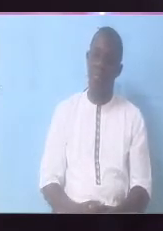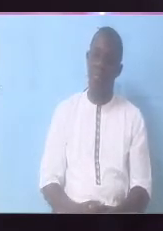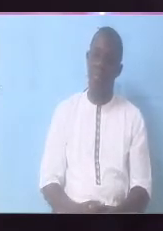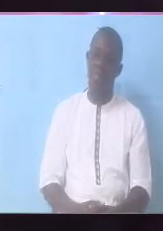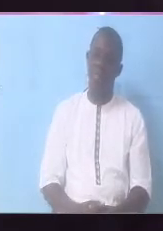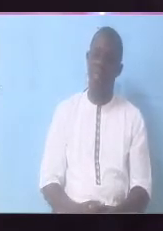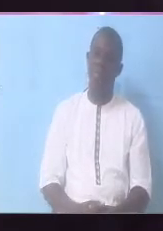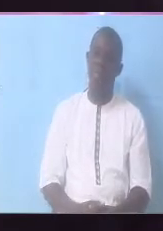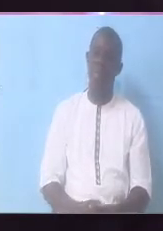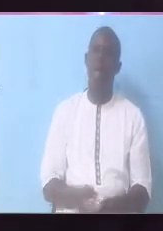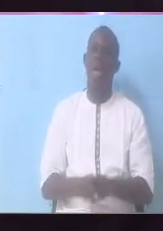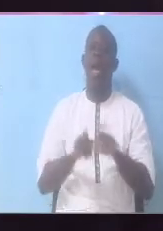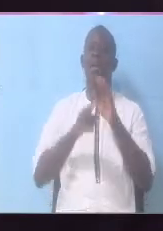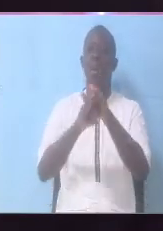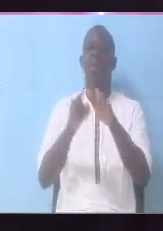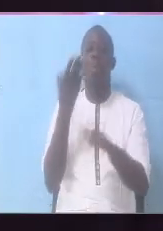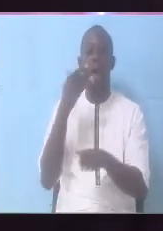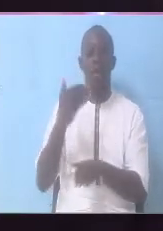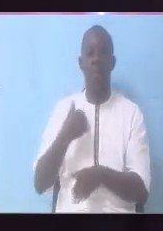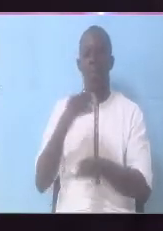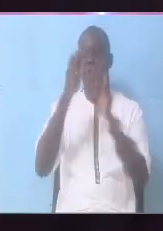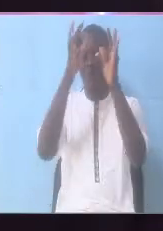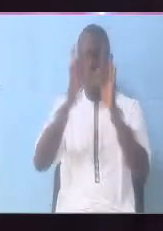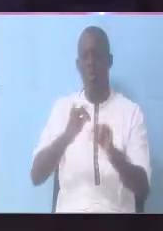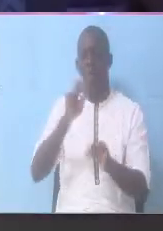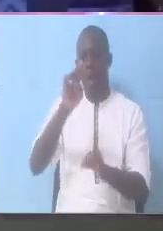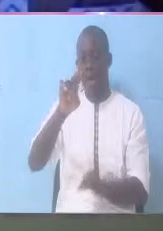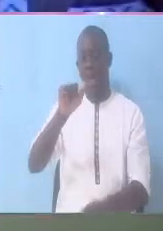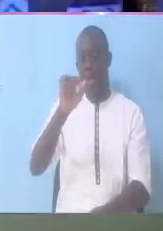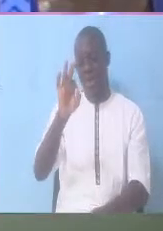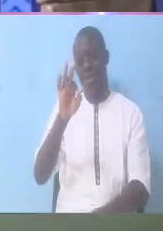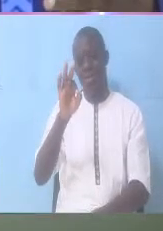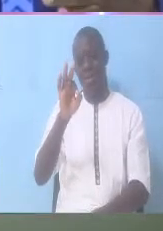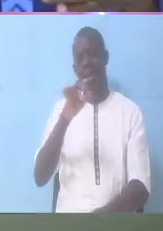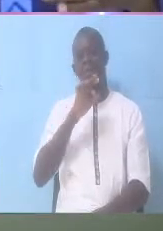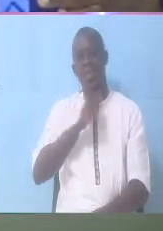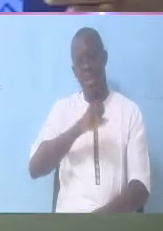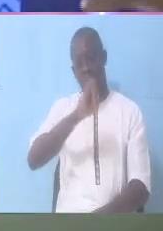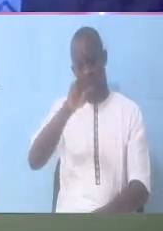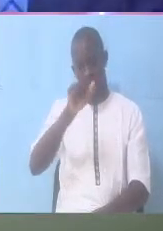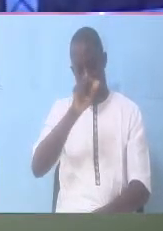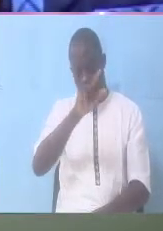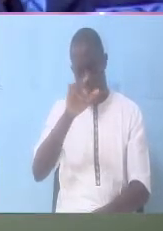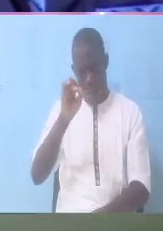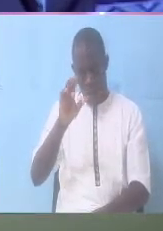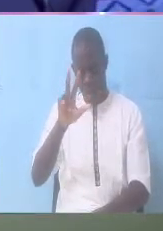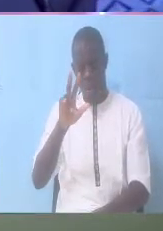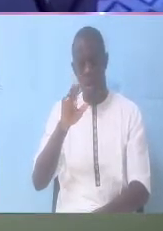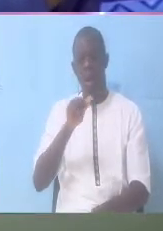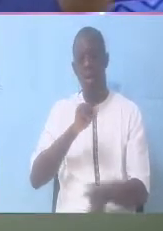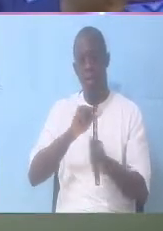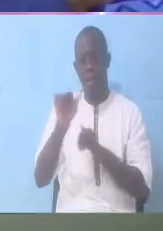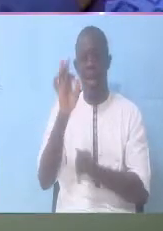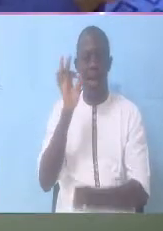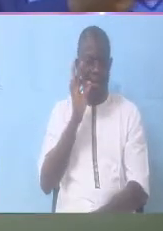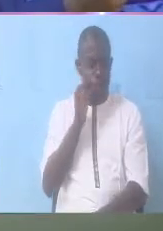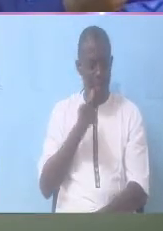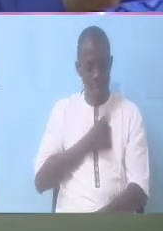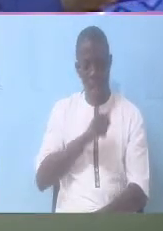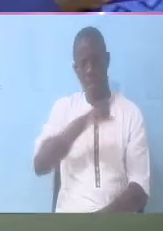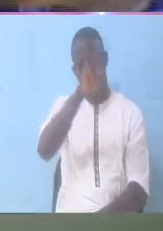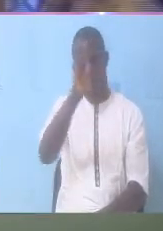Example, when they form NAT, you know, you look at it, NAT even doesn't go. Answer my question. You are now I can tell you a